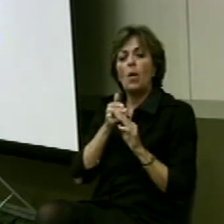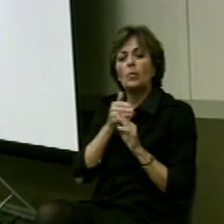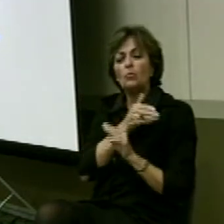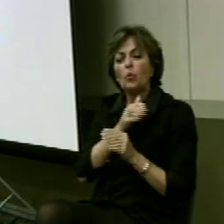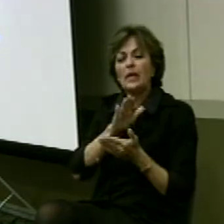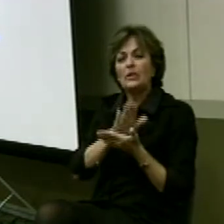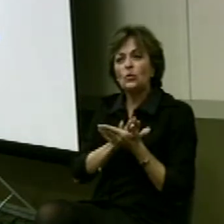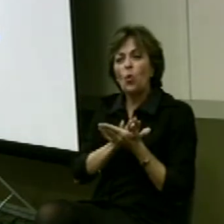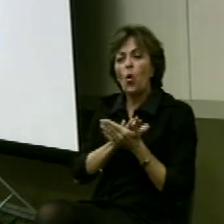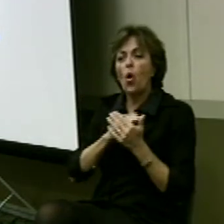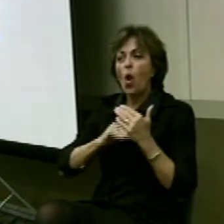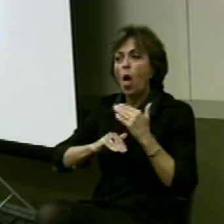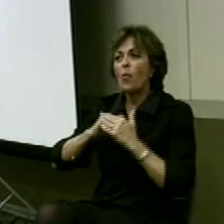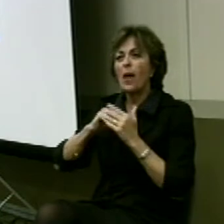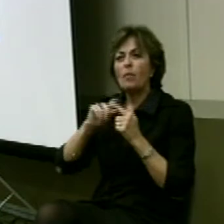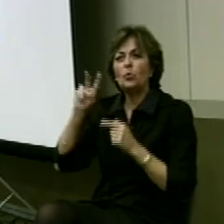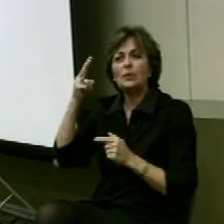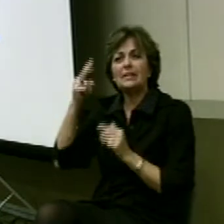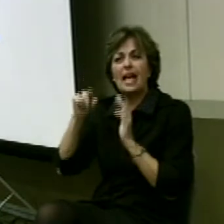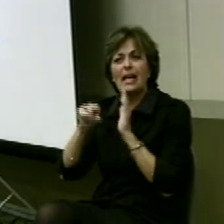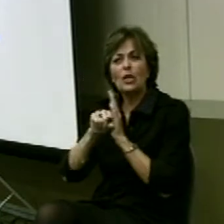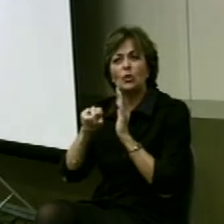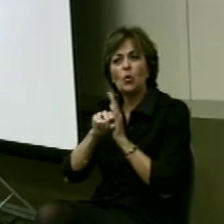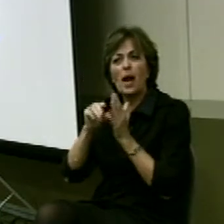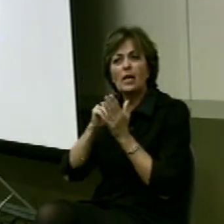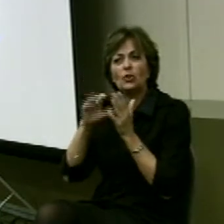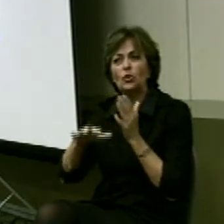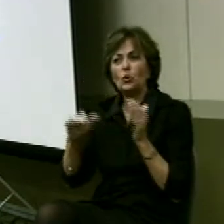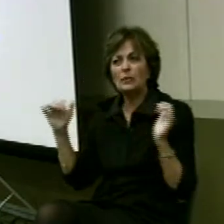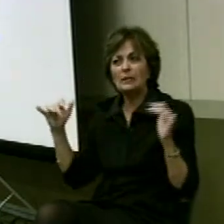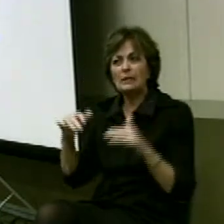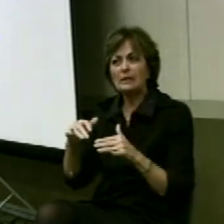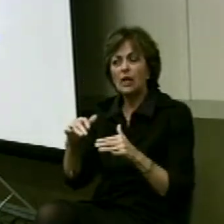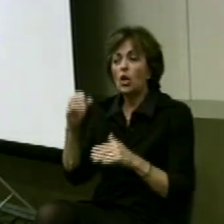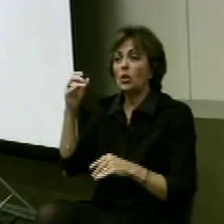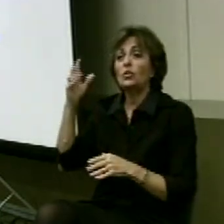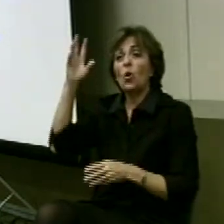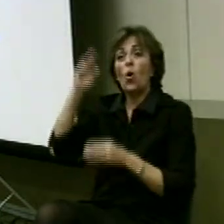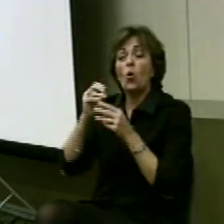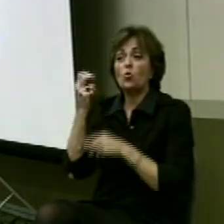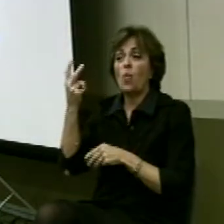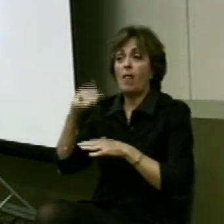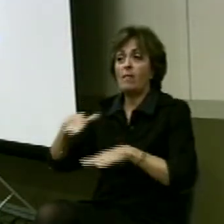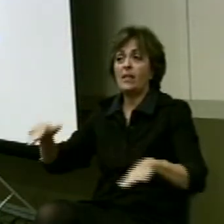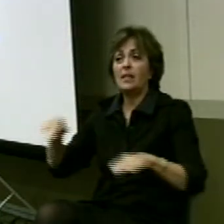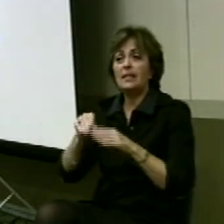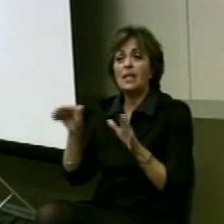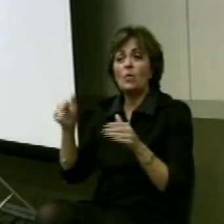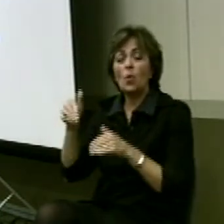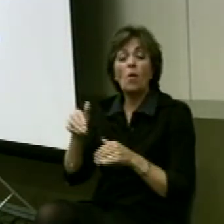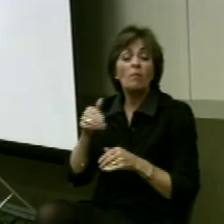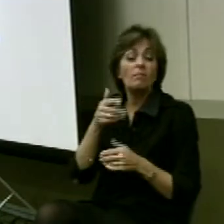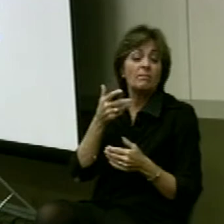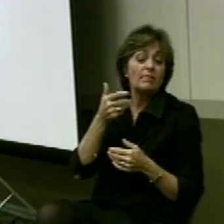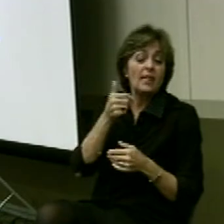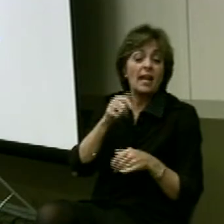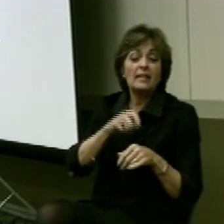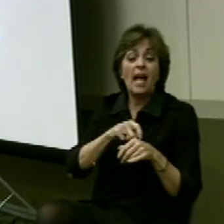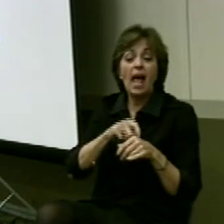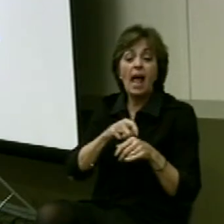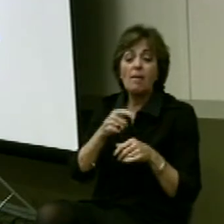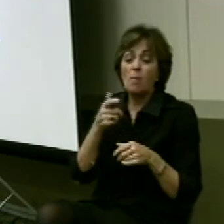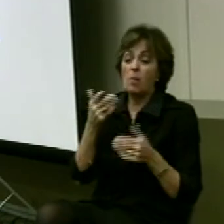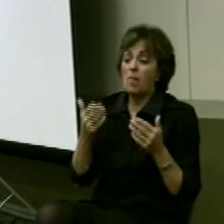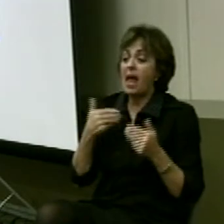that housed preschool all the way up to second grade students. Okay, there were 12 kids in the room. At any given